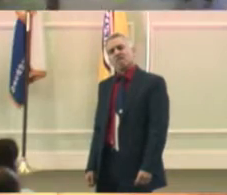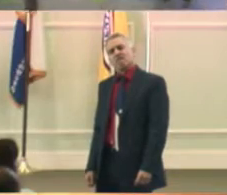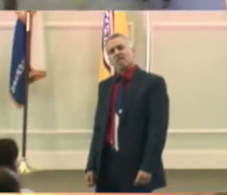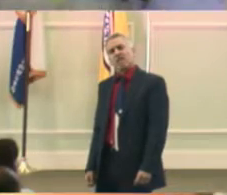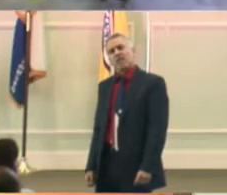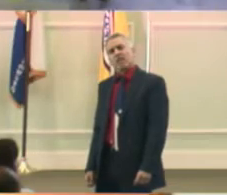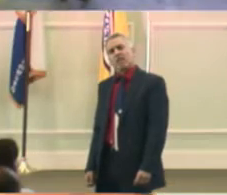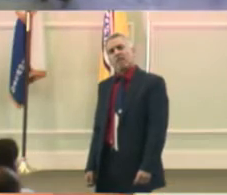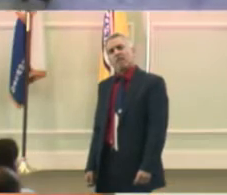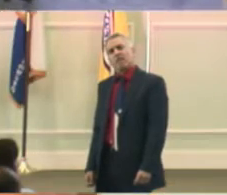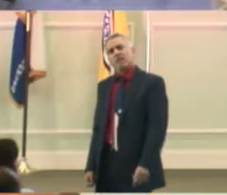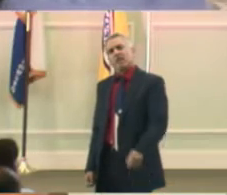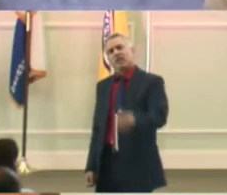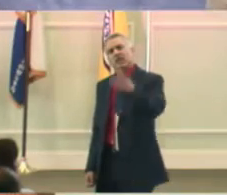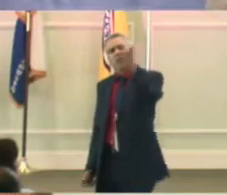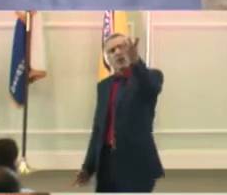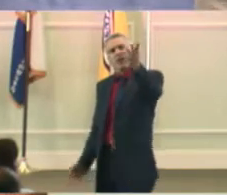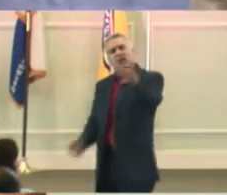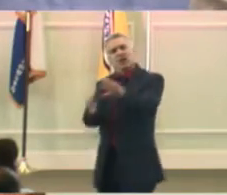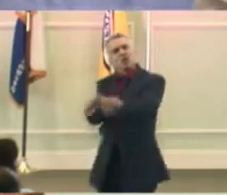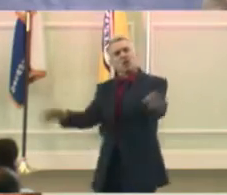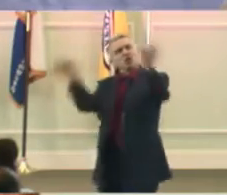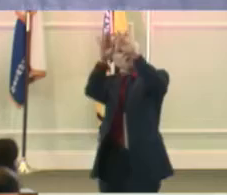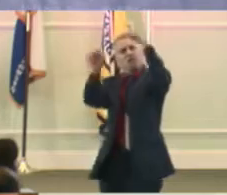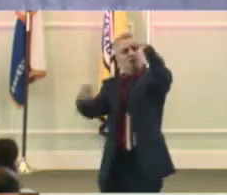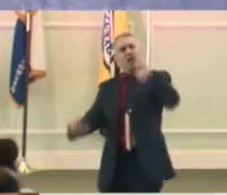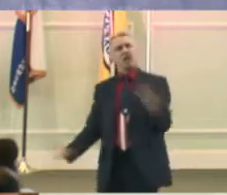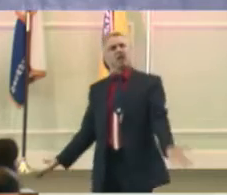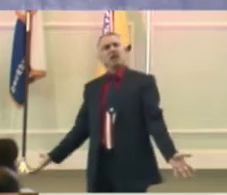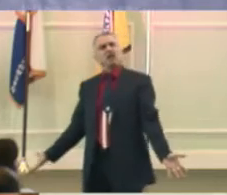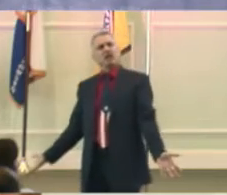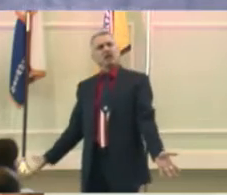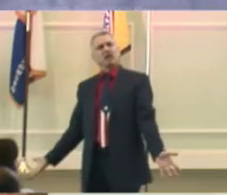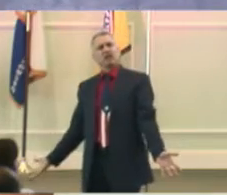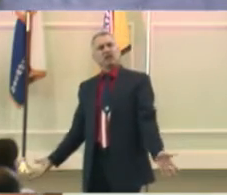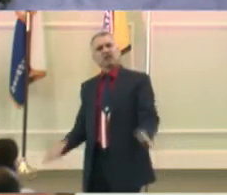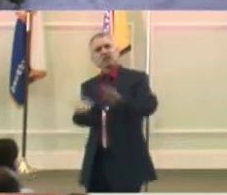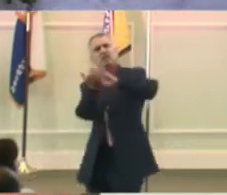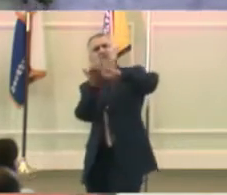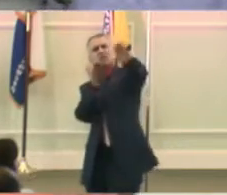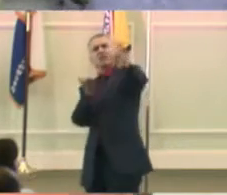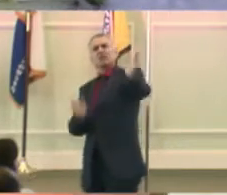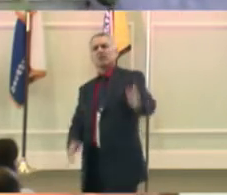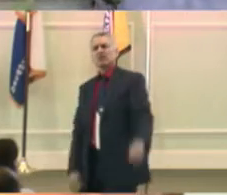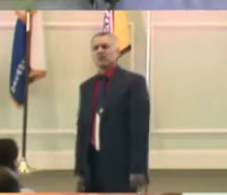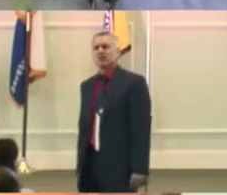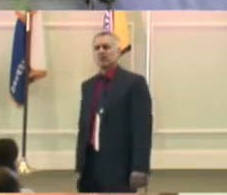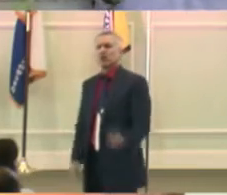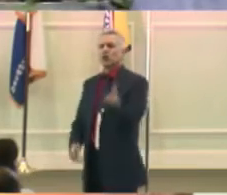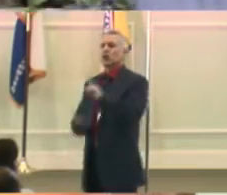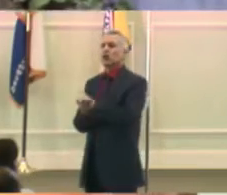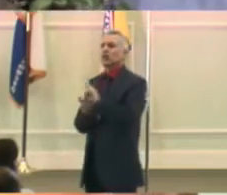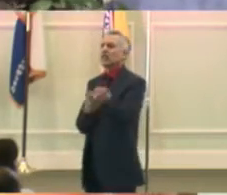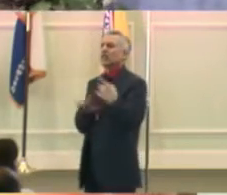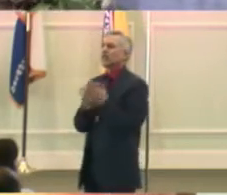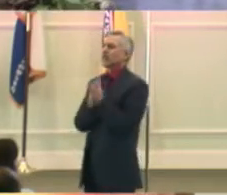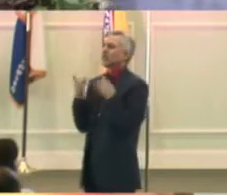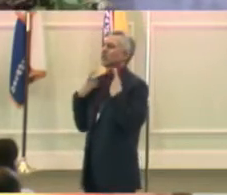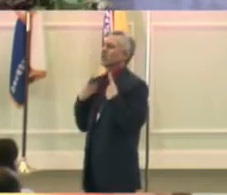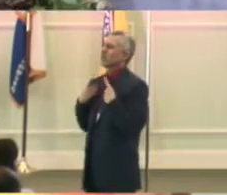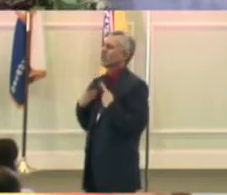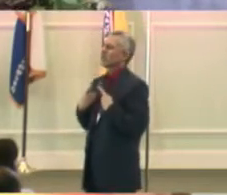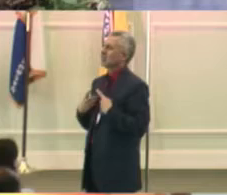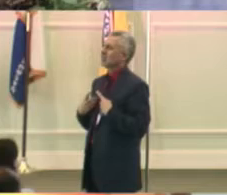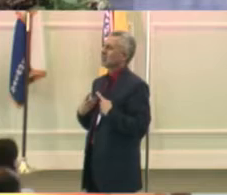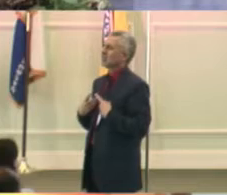point, you're not worth a dime to me. He was angry. 2 weeks later, still despondent, still depressed, he